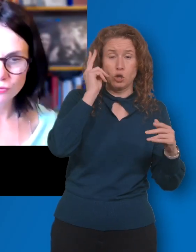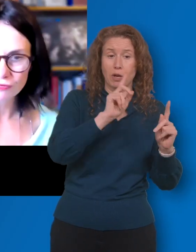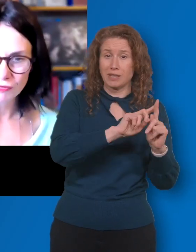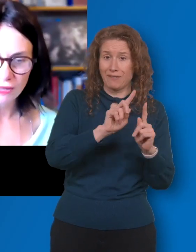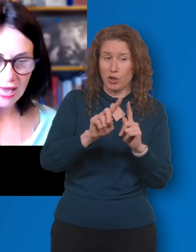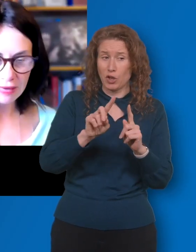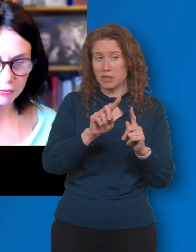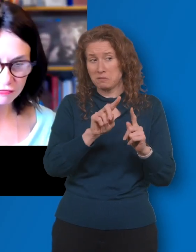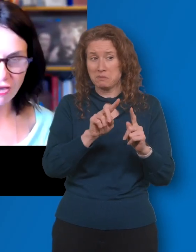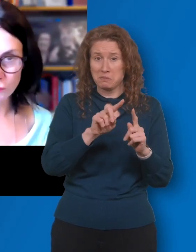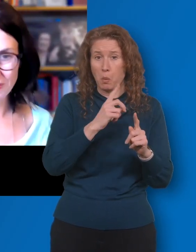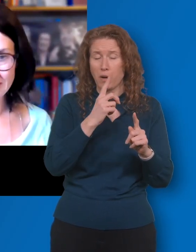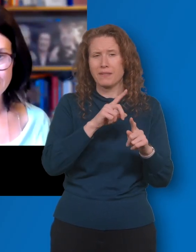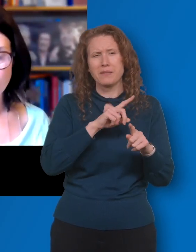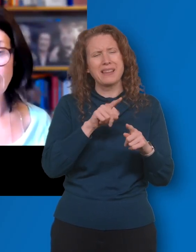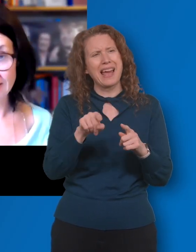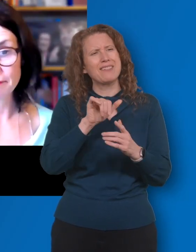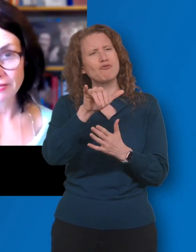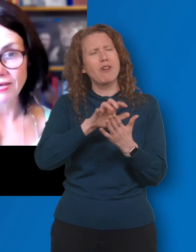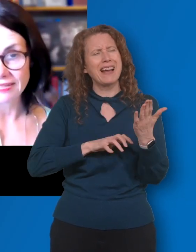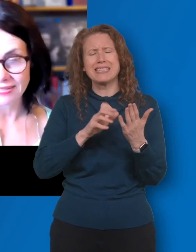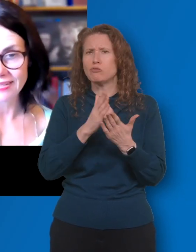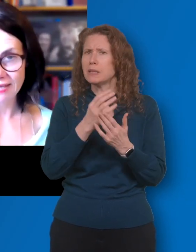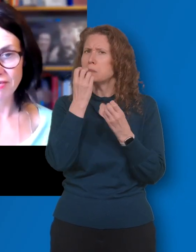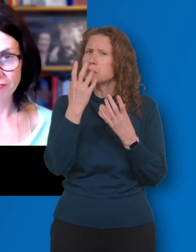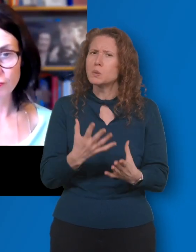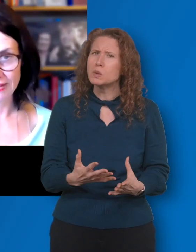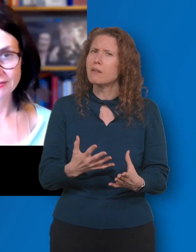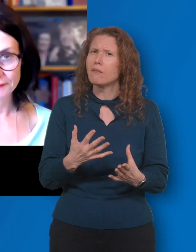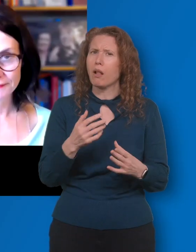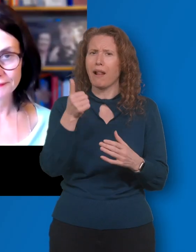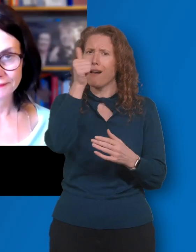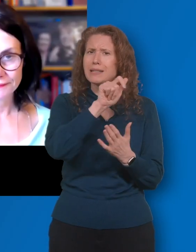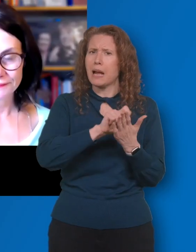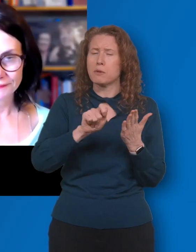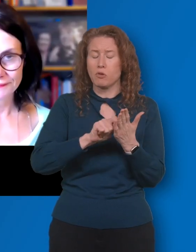most beautiful and profound pieces of academic writing that I've ever read.